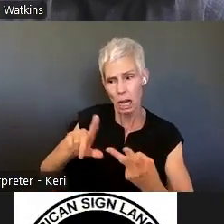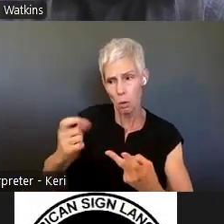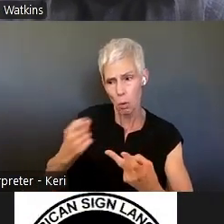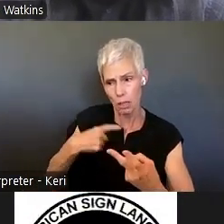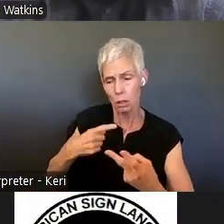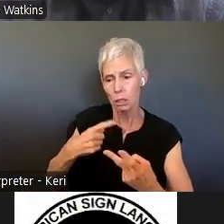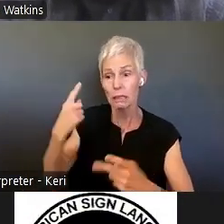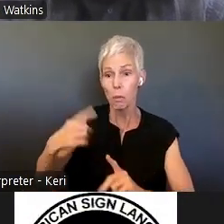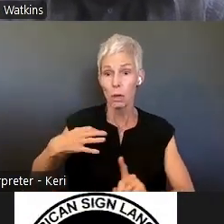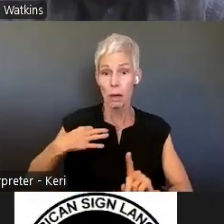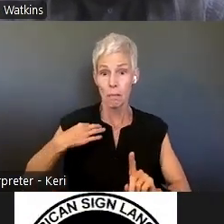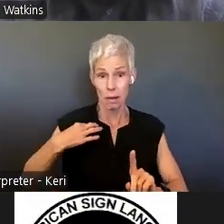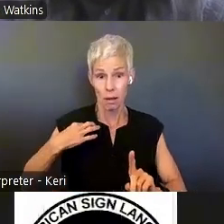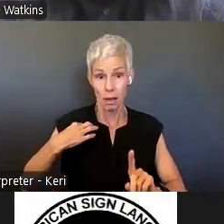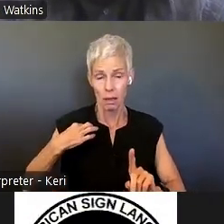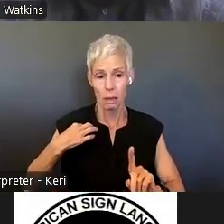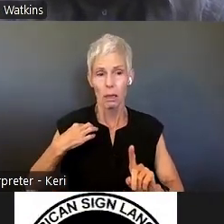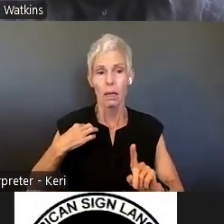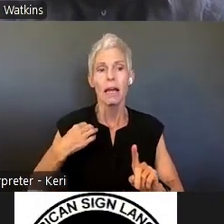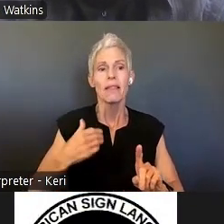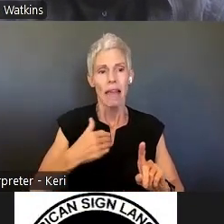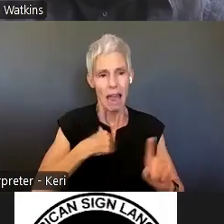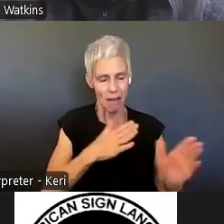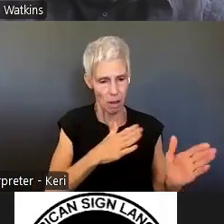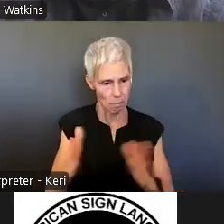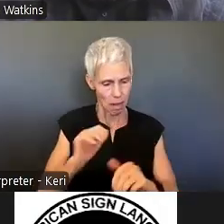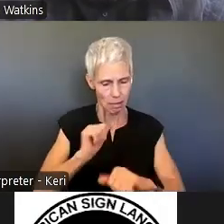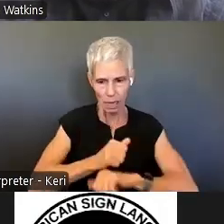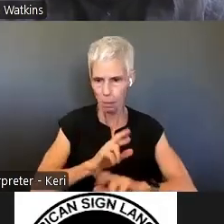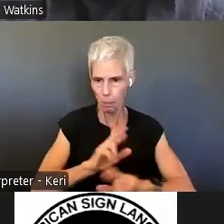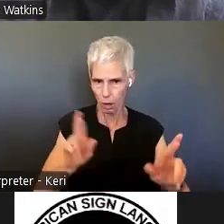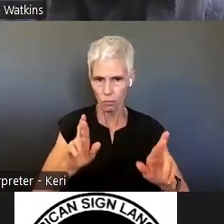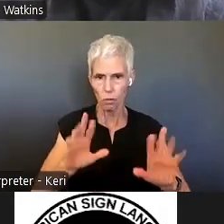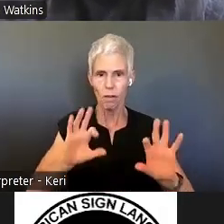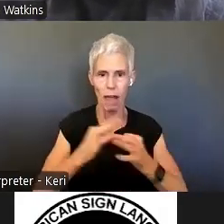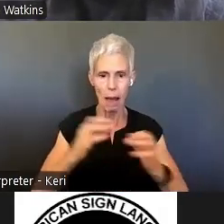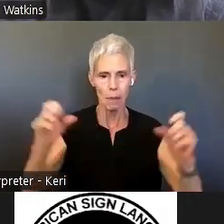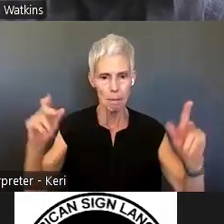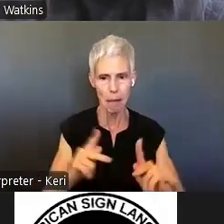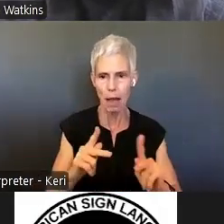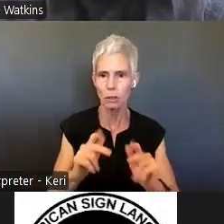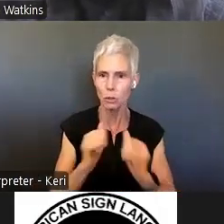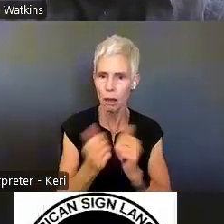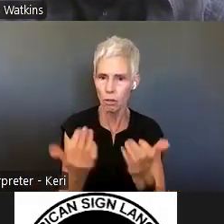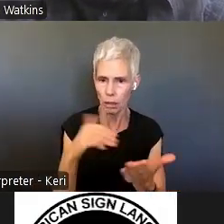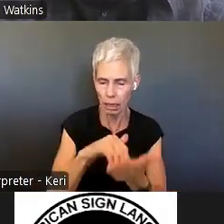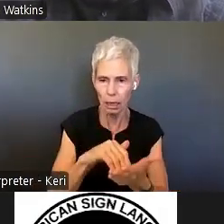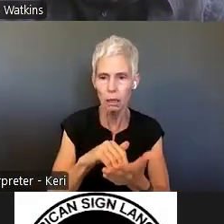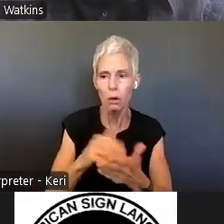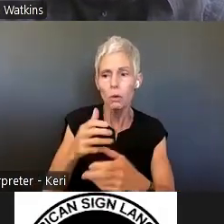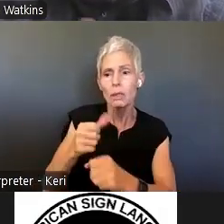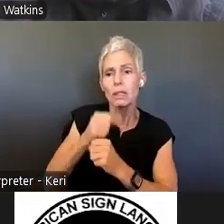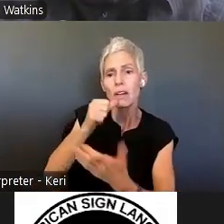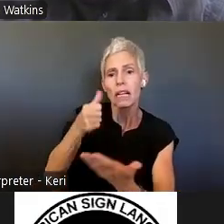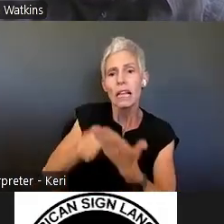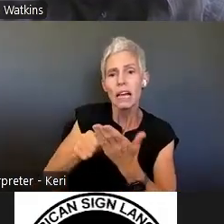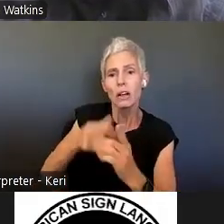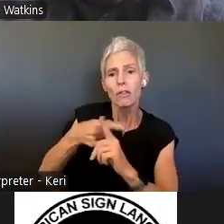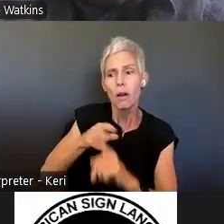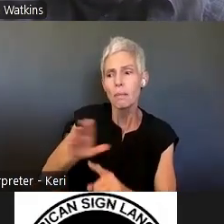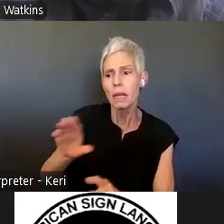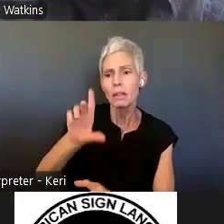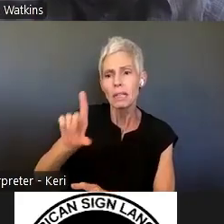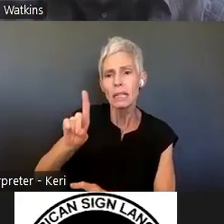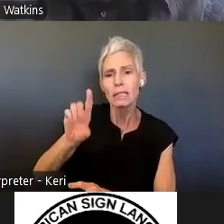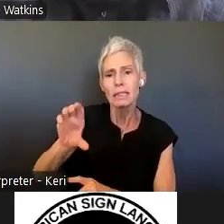they do have a plan in place for reunification, and we can get a letter from their DCS case